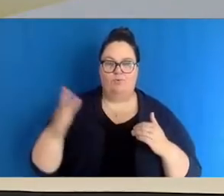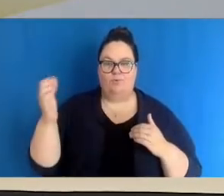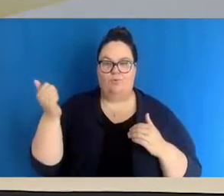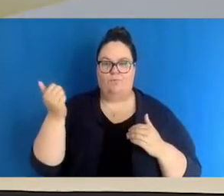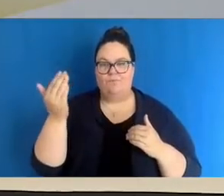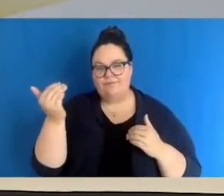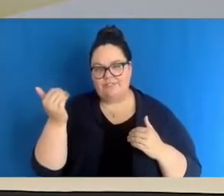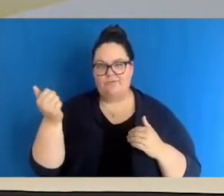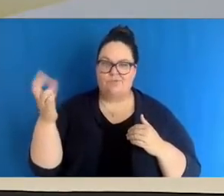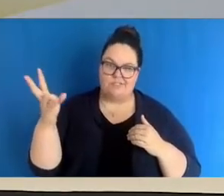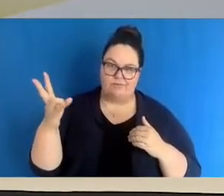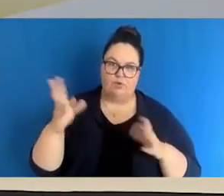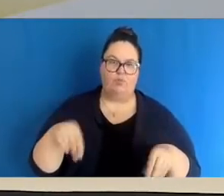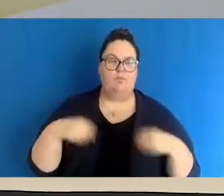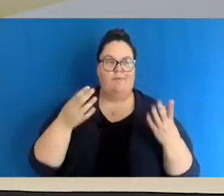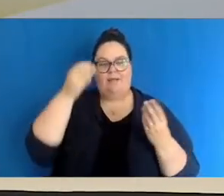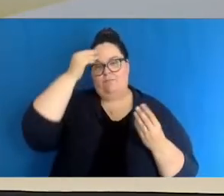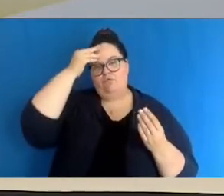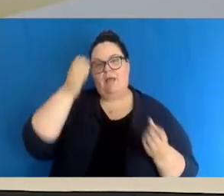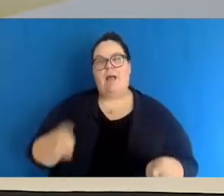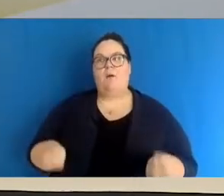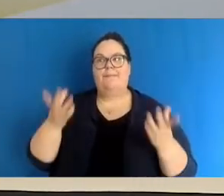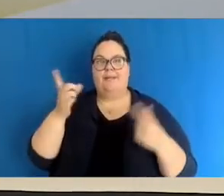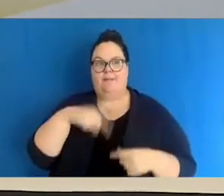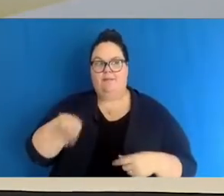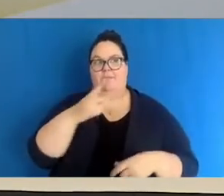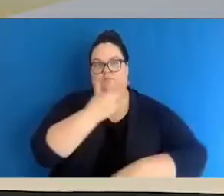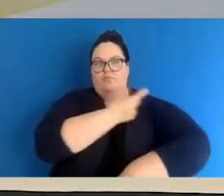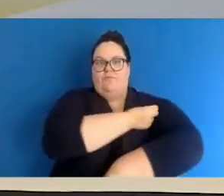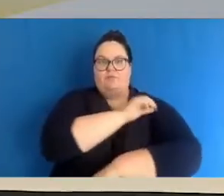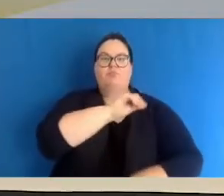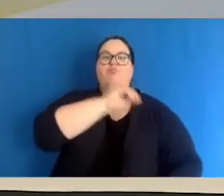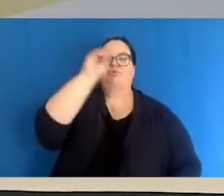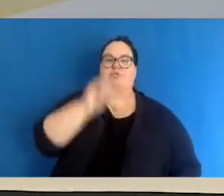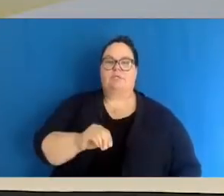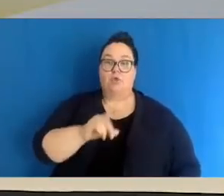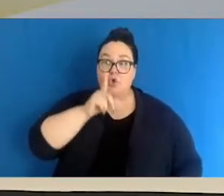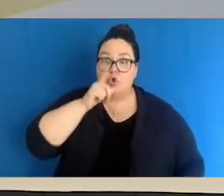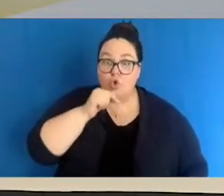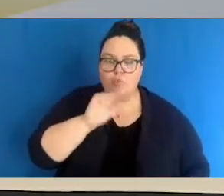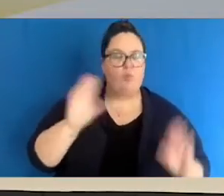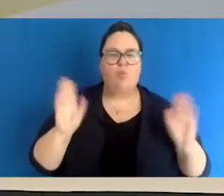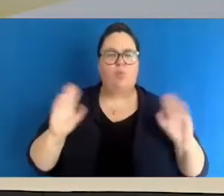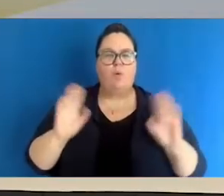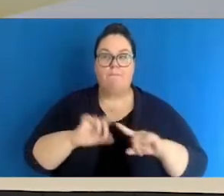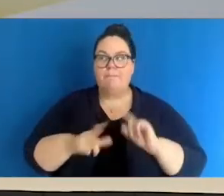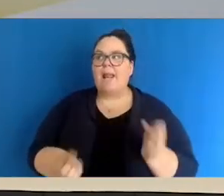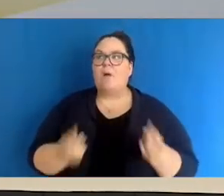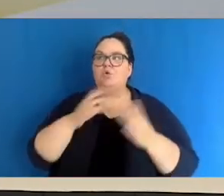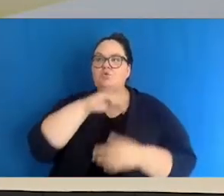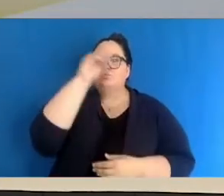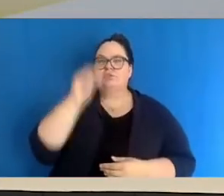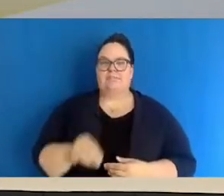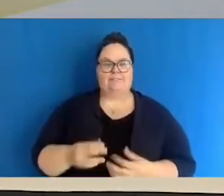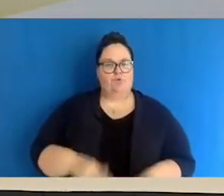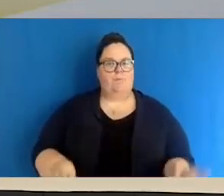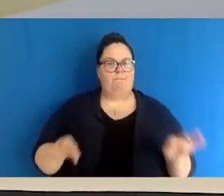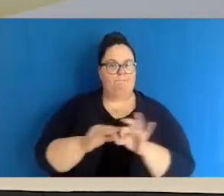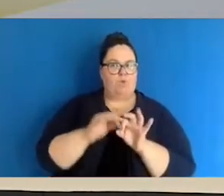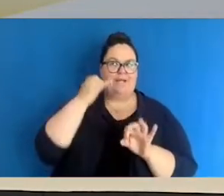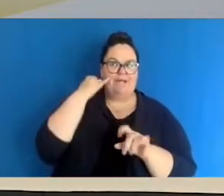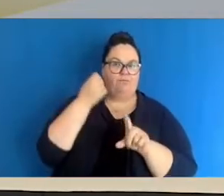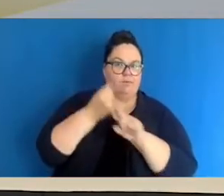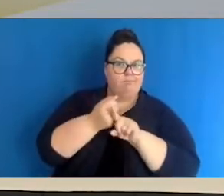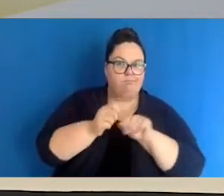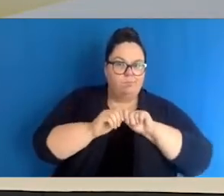we will be providing that to each individual school so we know what percentage are vaccinated. And it's important for us to know that for outbreak